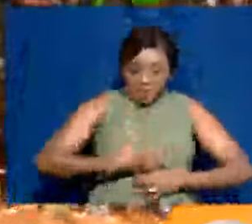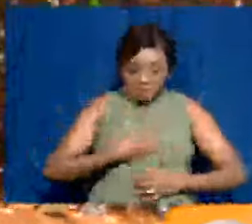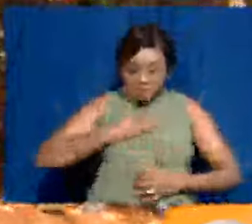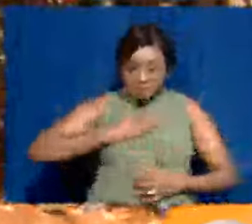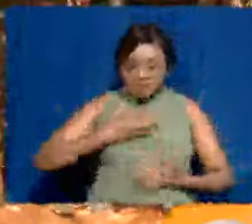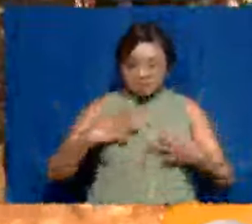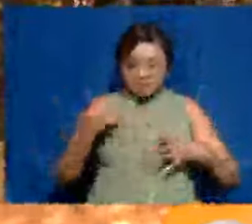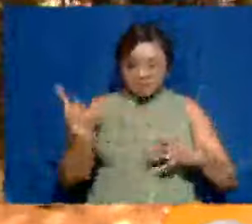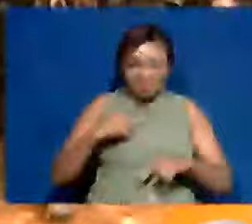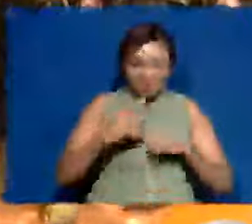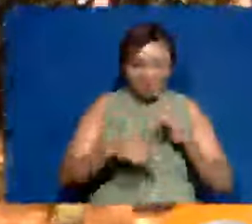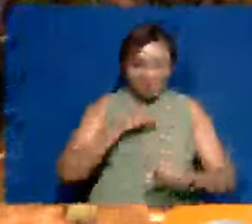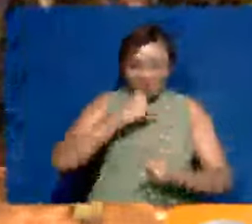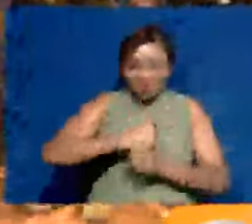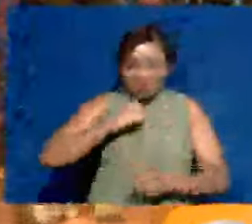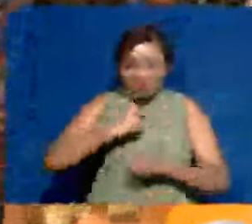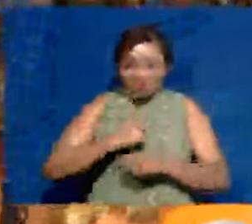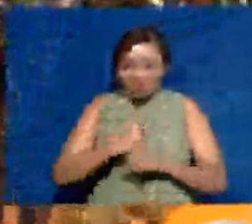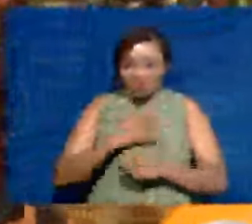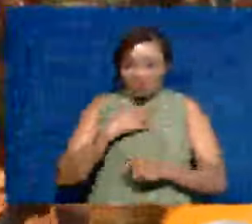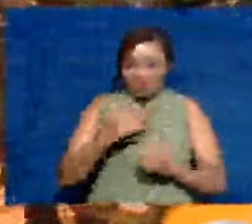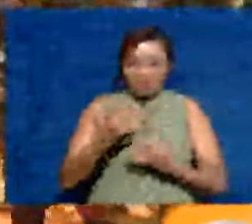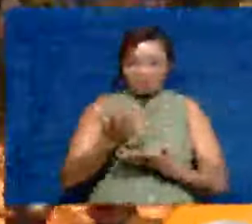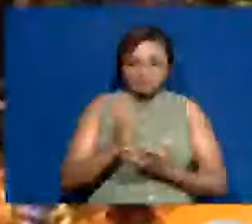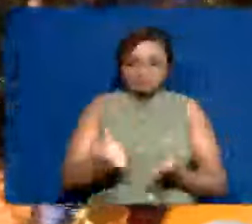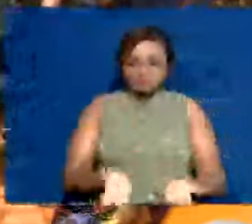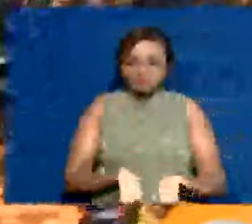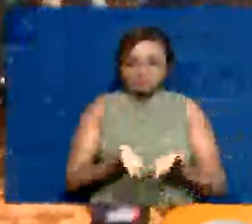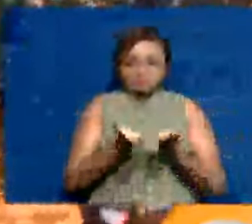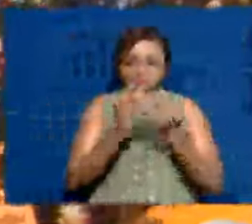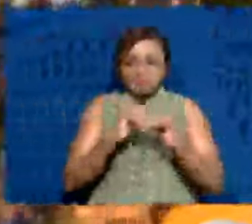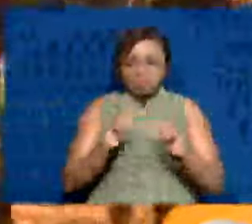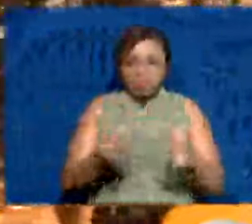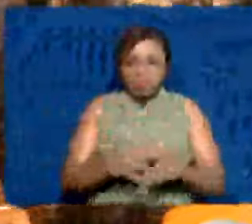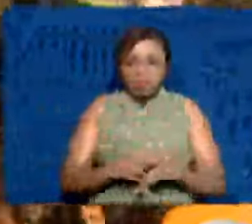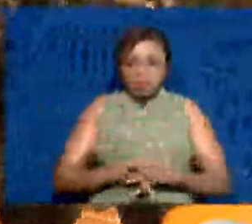continued to push back a resurgent Al-Shabaab. Mary Mwoki, City.